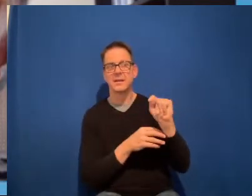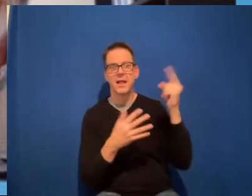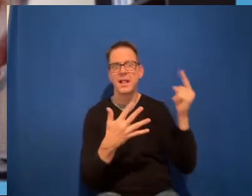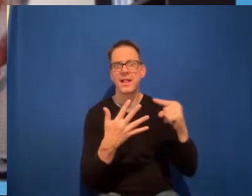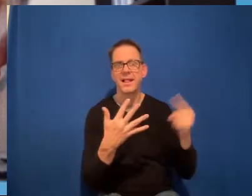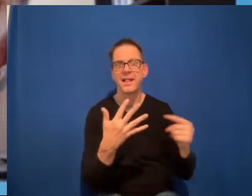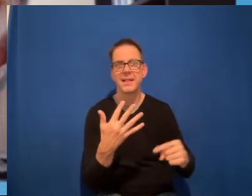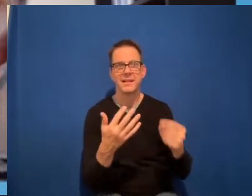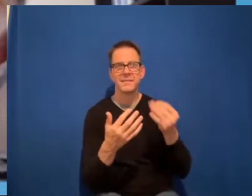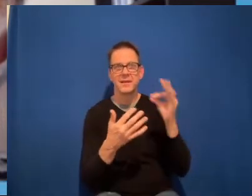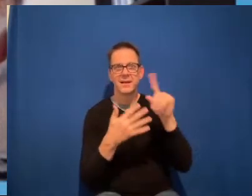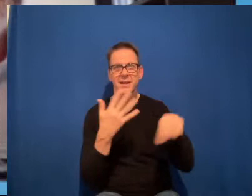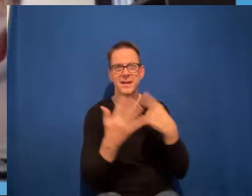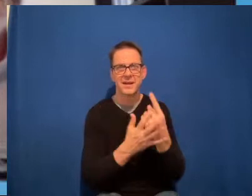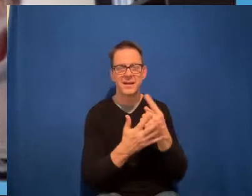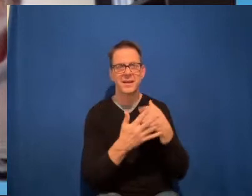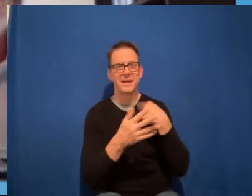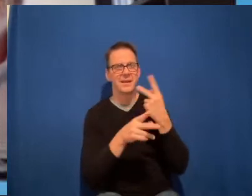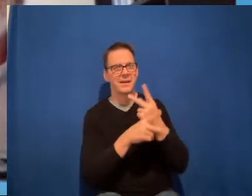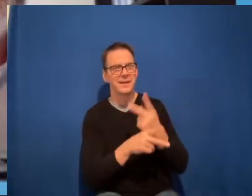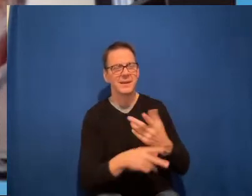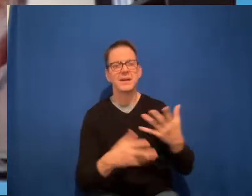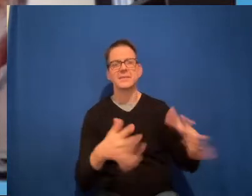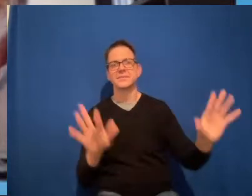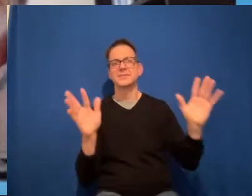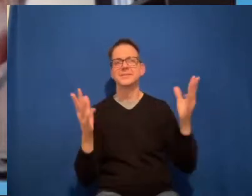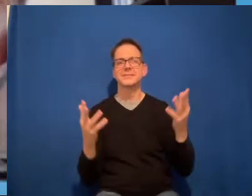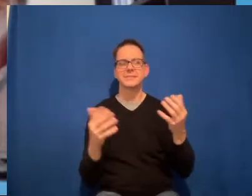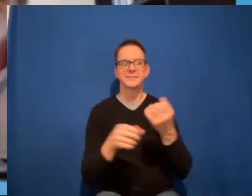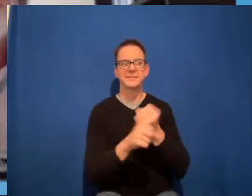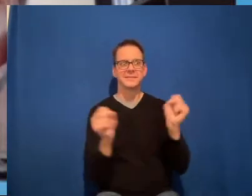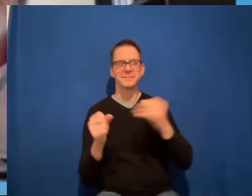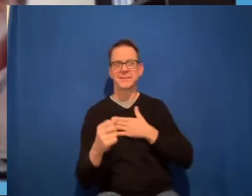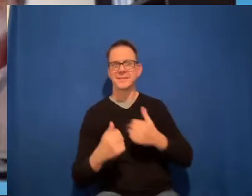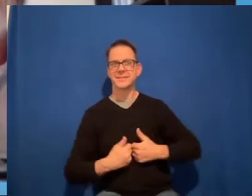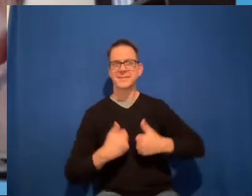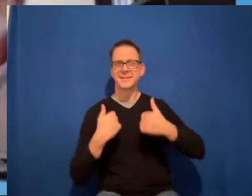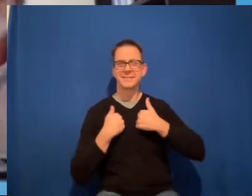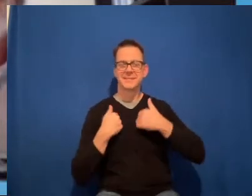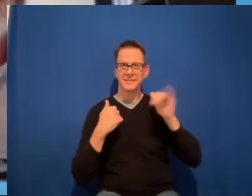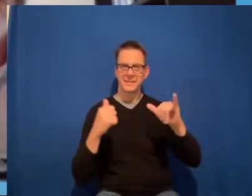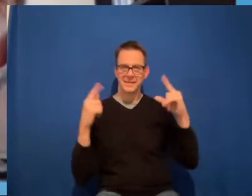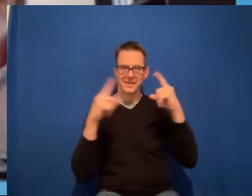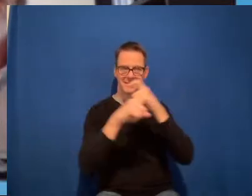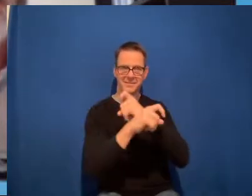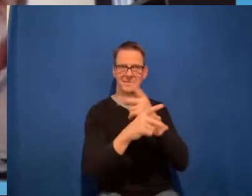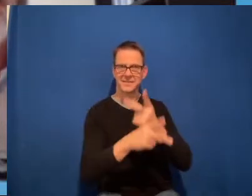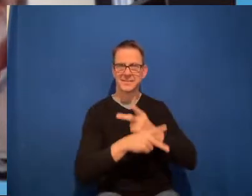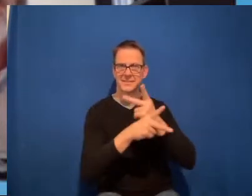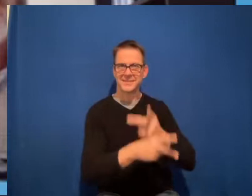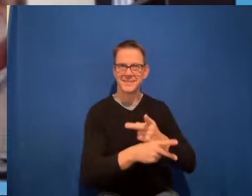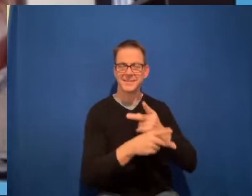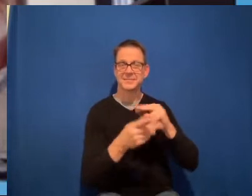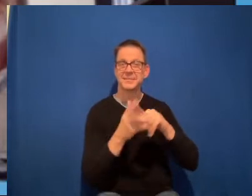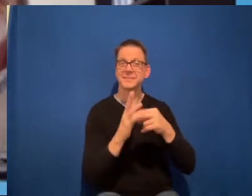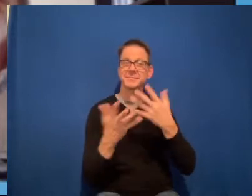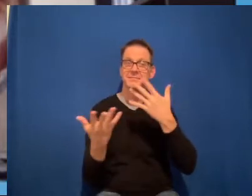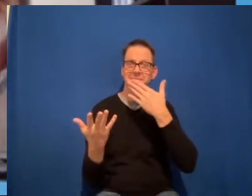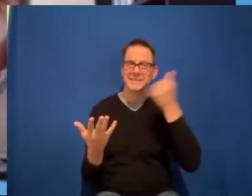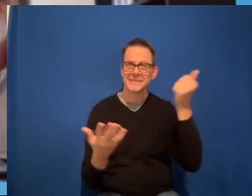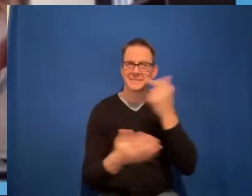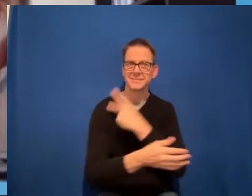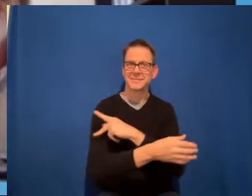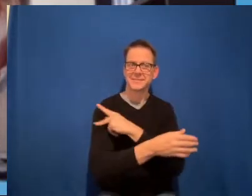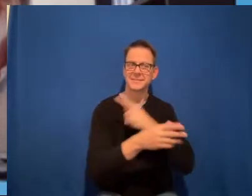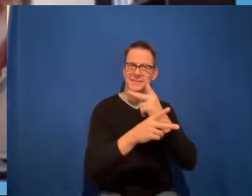care of. Complex care saves lives, is better patient care, and our government knows it and still won't pay for it. It's crazy. I don't understand